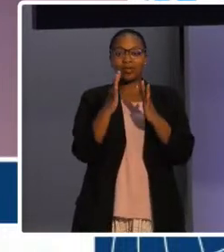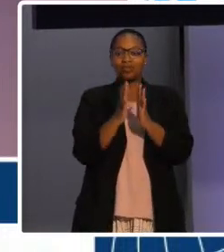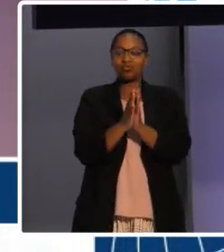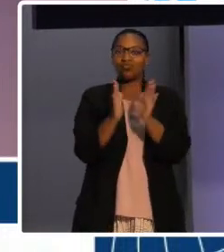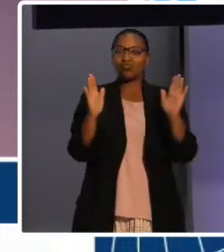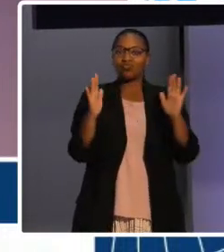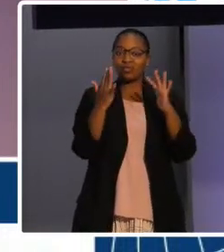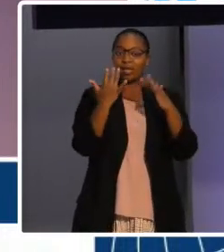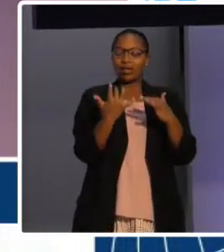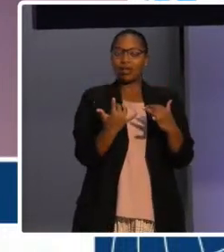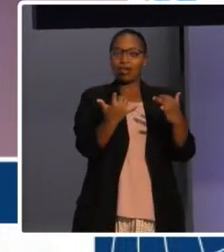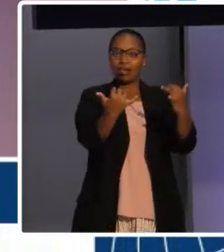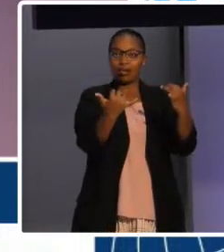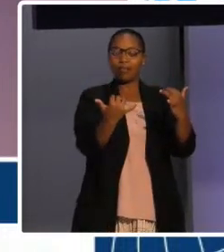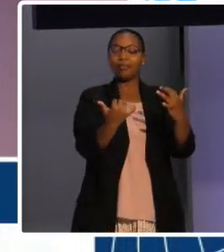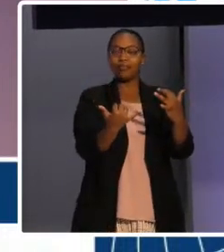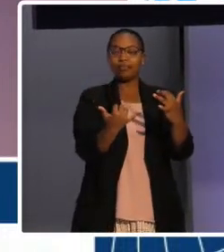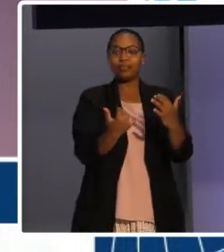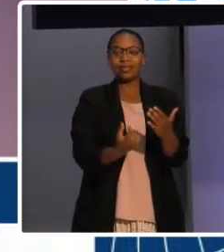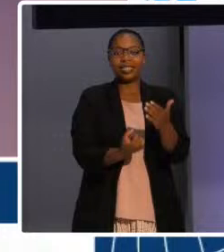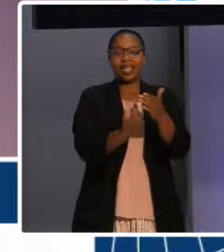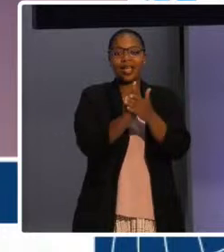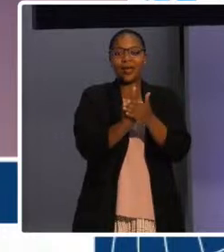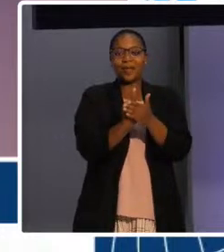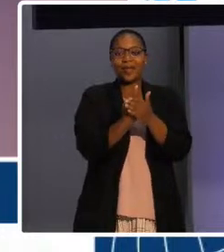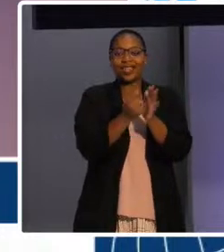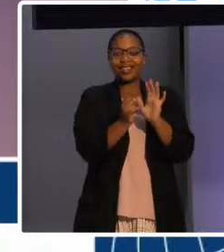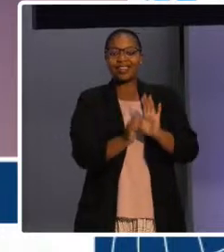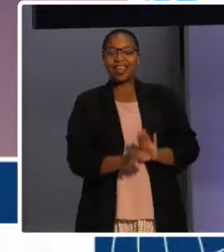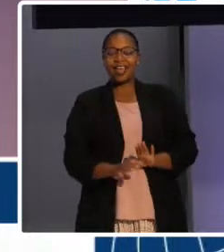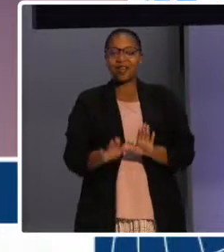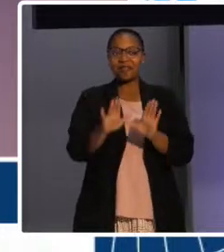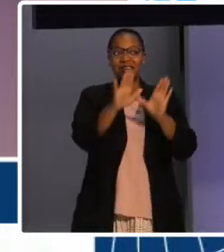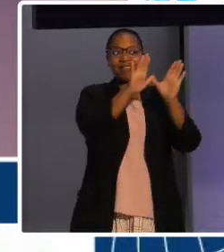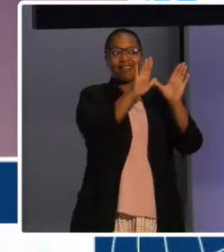is held on the African continent.